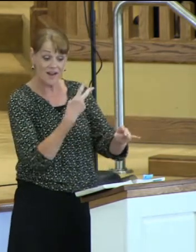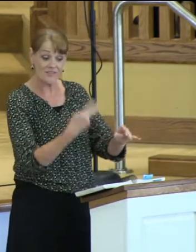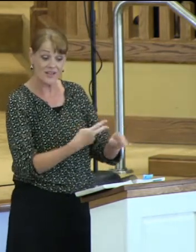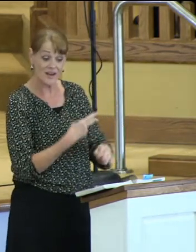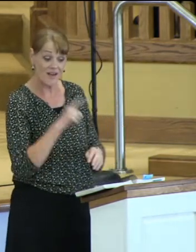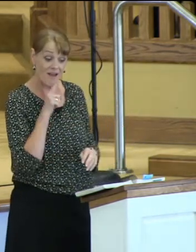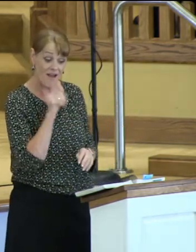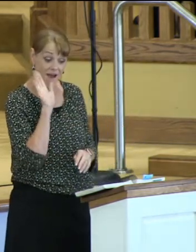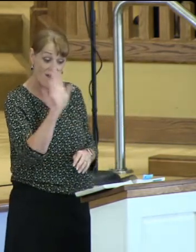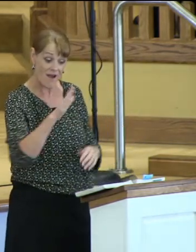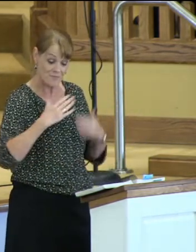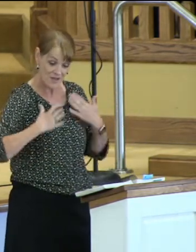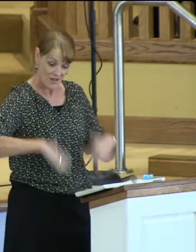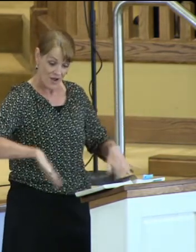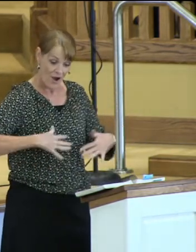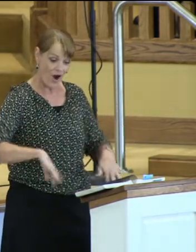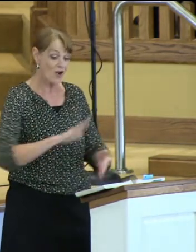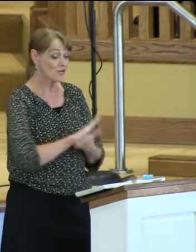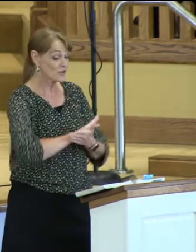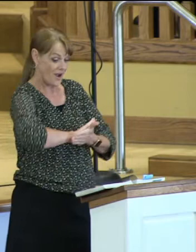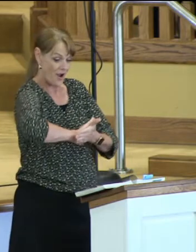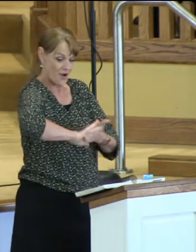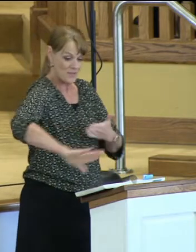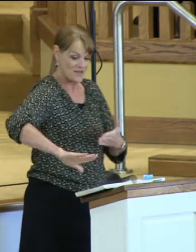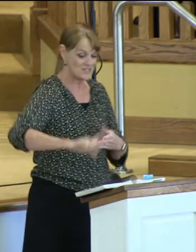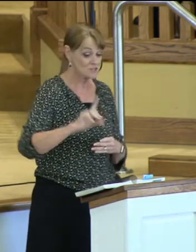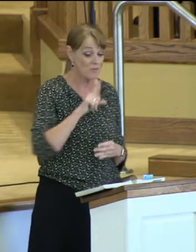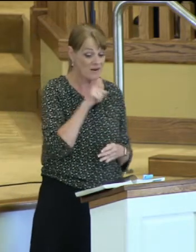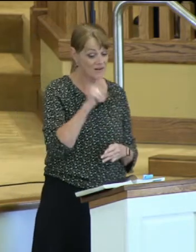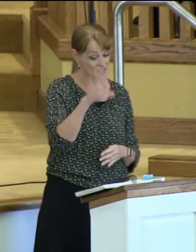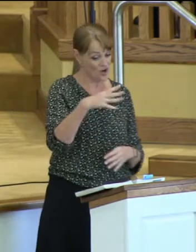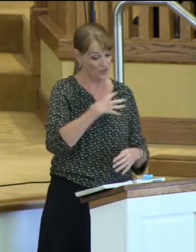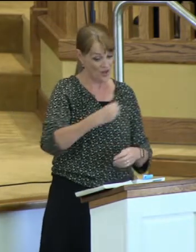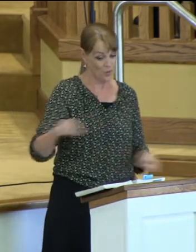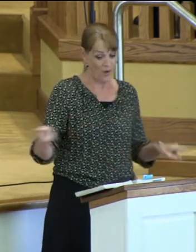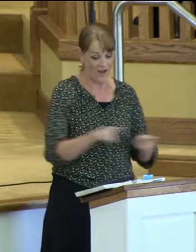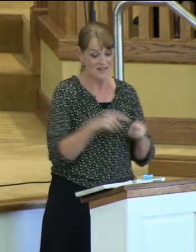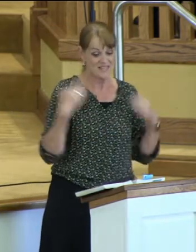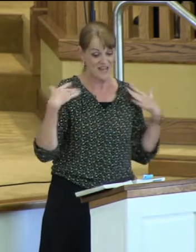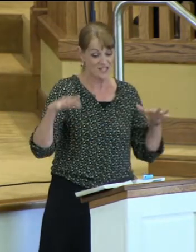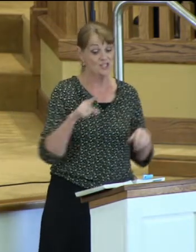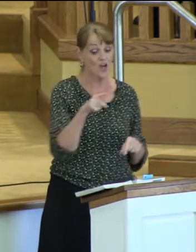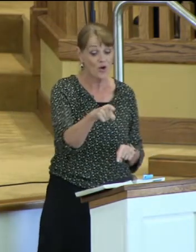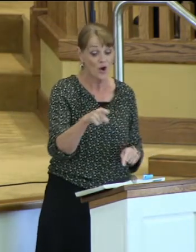blood of all the Lamb? Torment, spotless are they white?